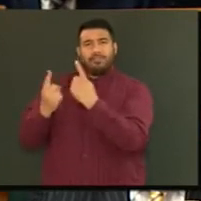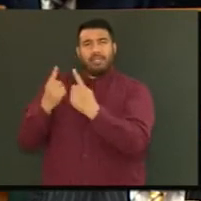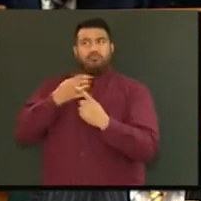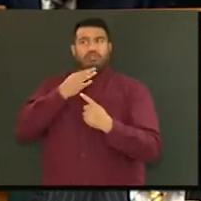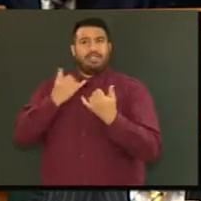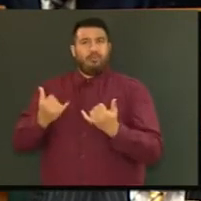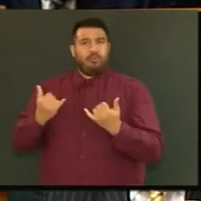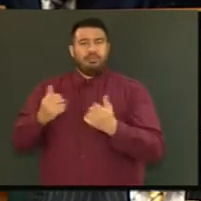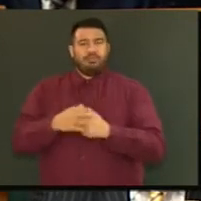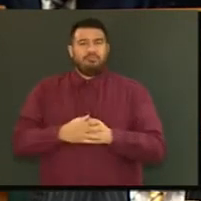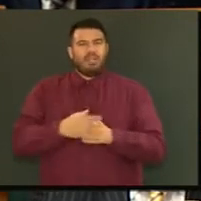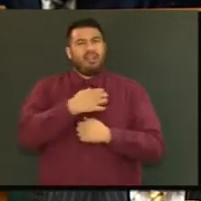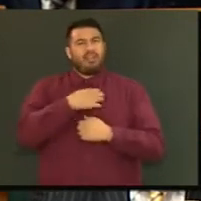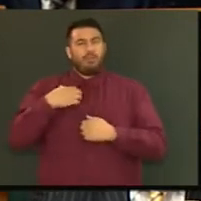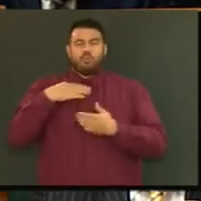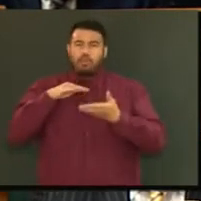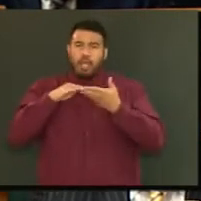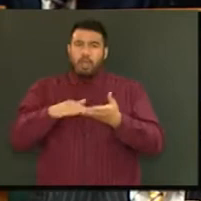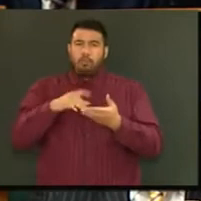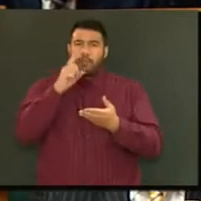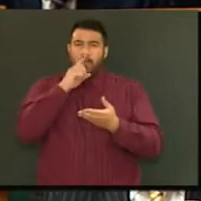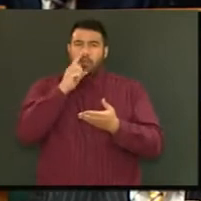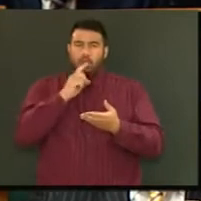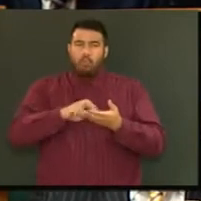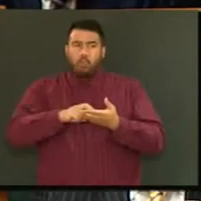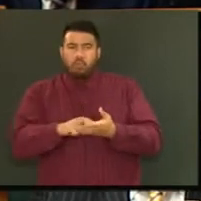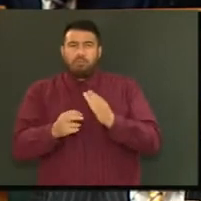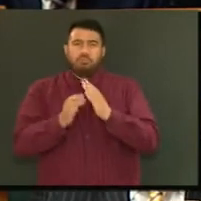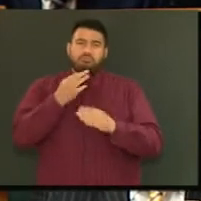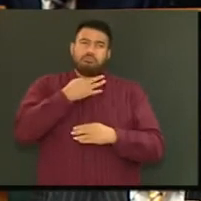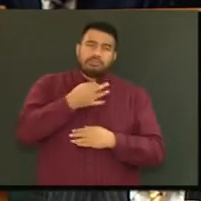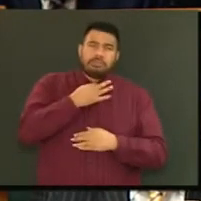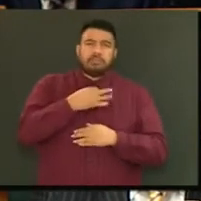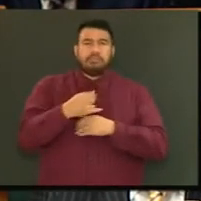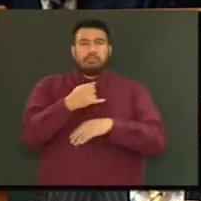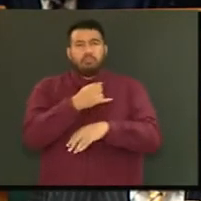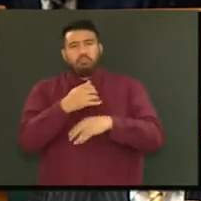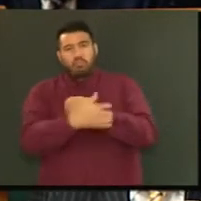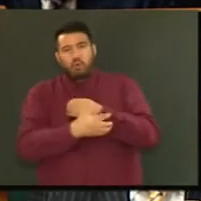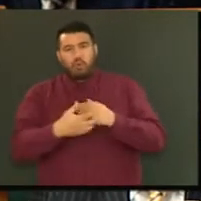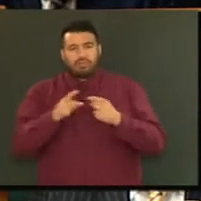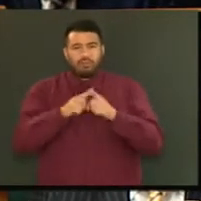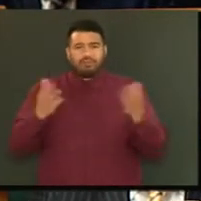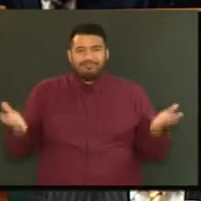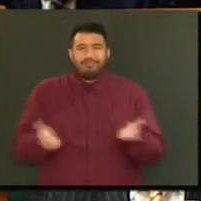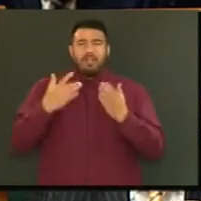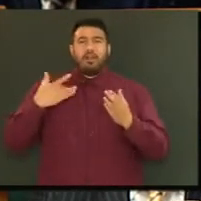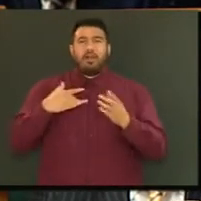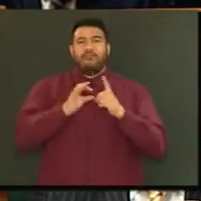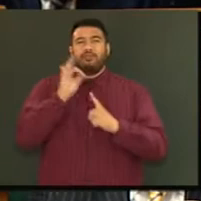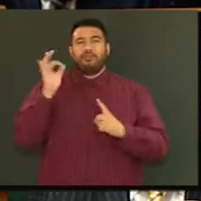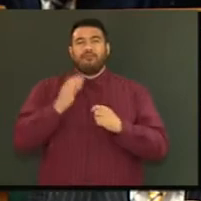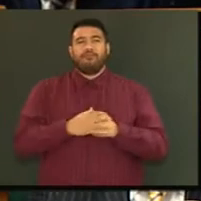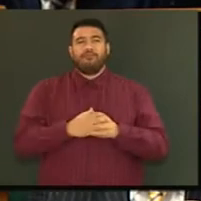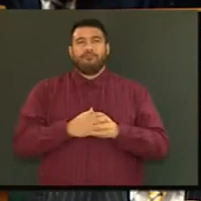is focused on helping our most vulnerable people lead more successful lives. Budget 2017 includes